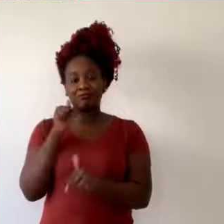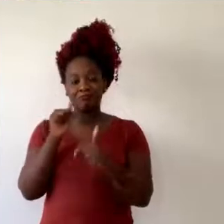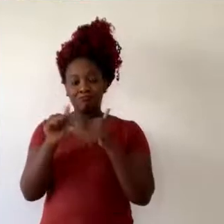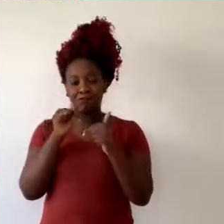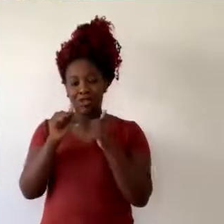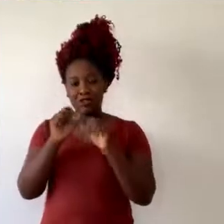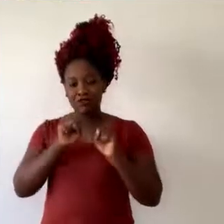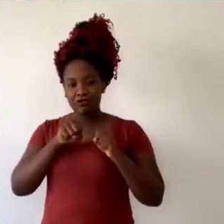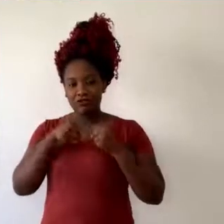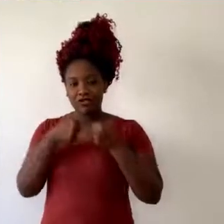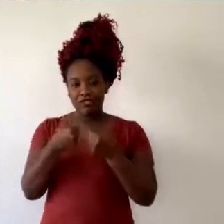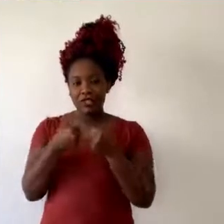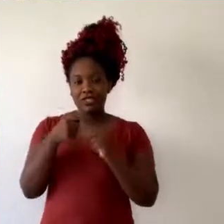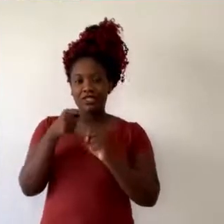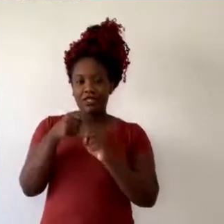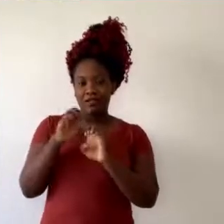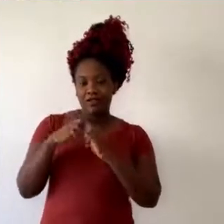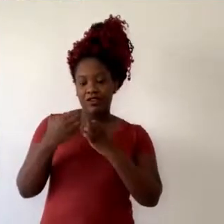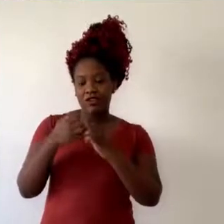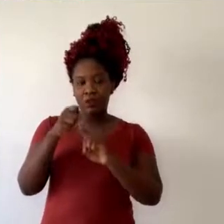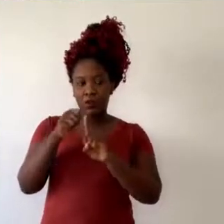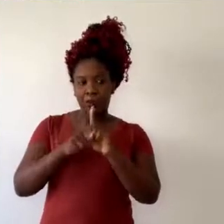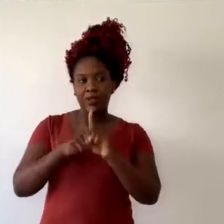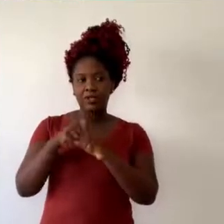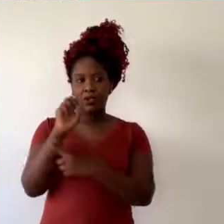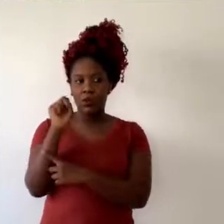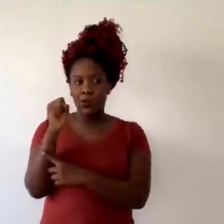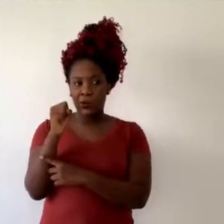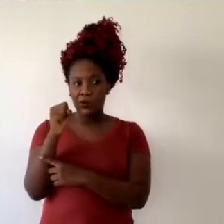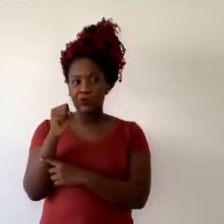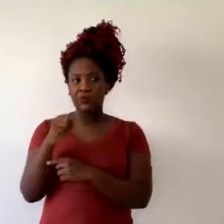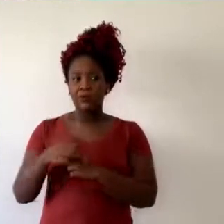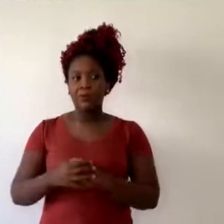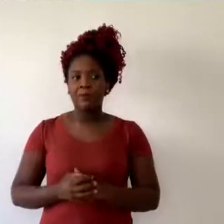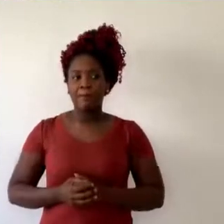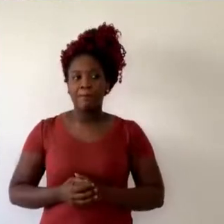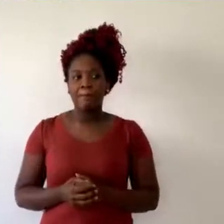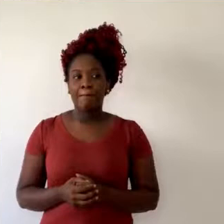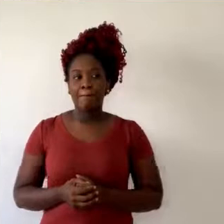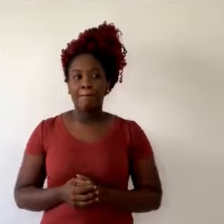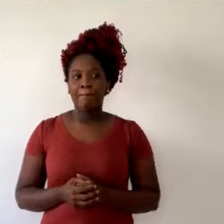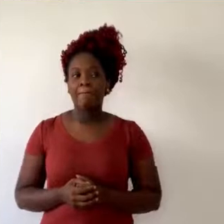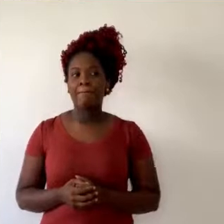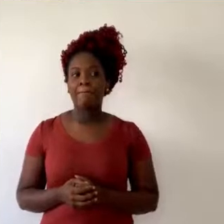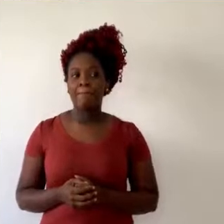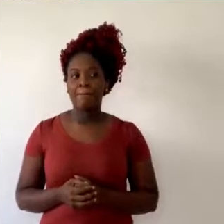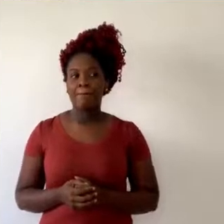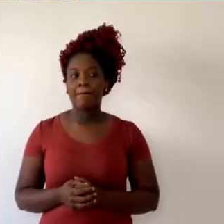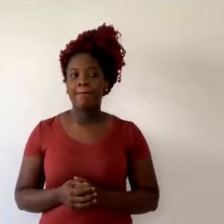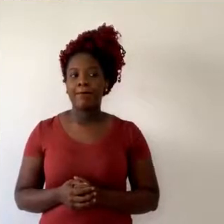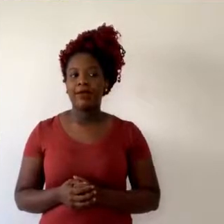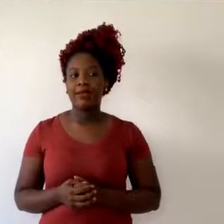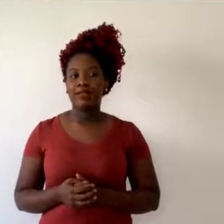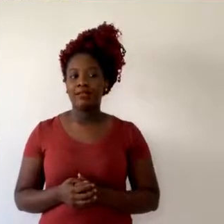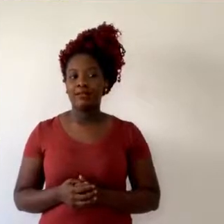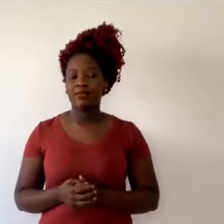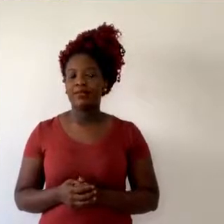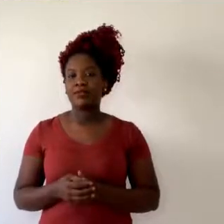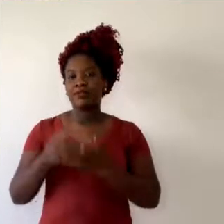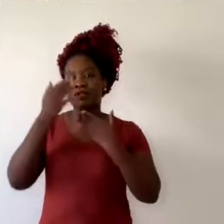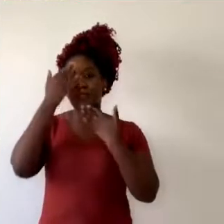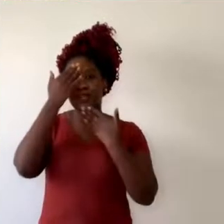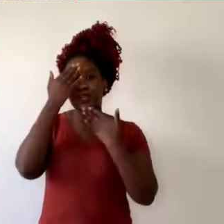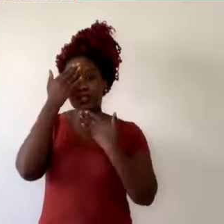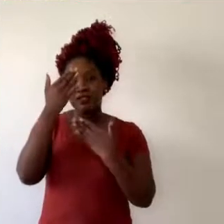in this event for over 8 months so that everything could go the best way possible. I would also like to